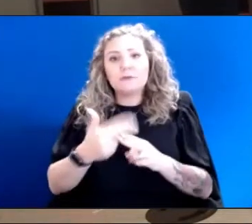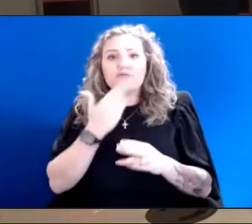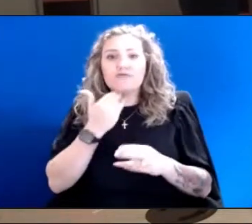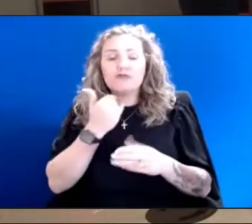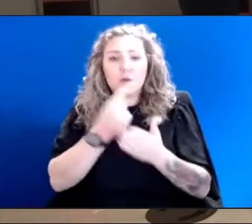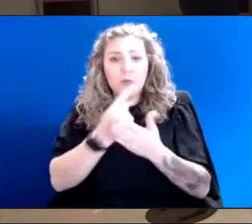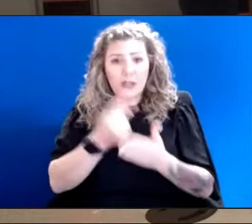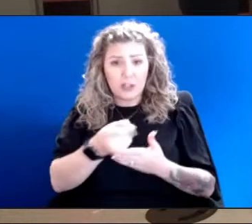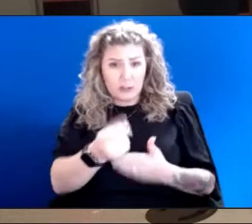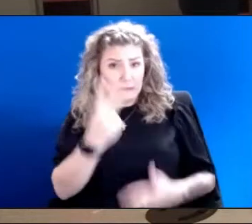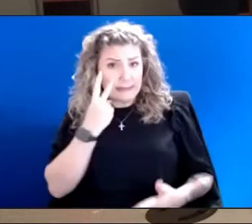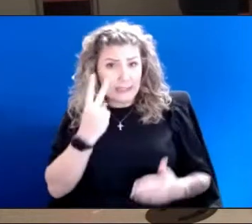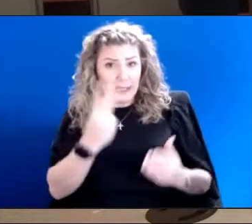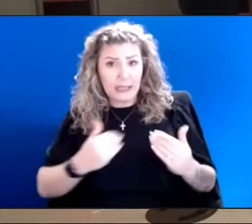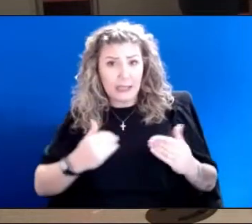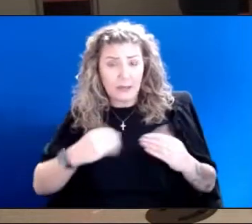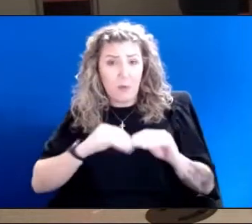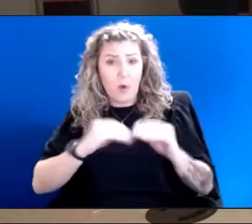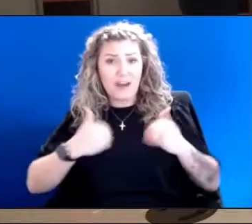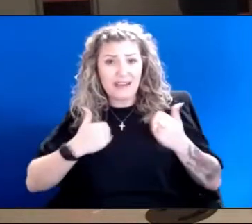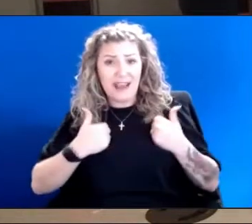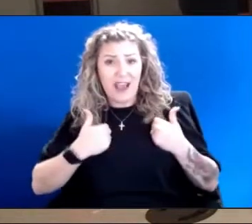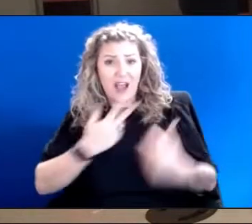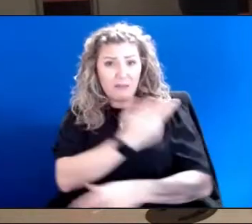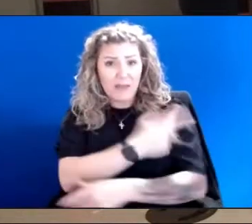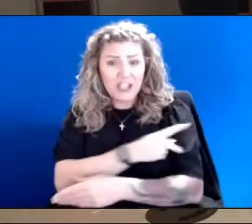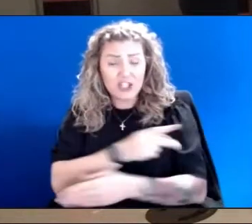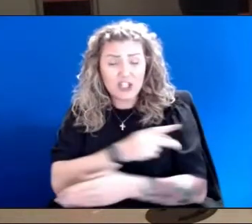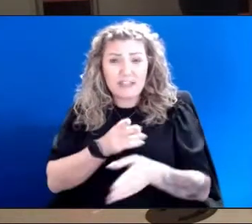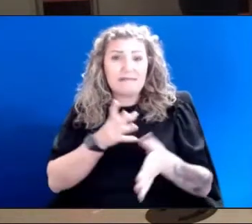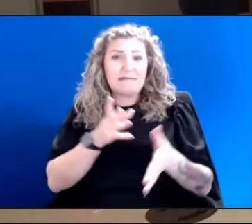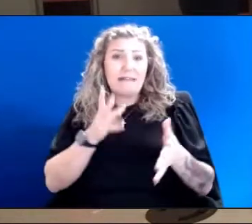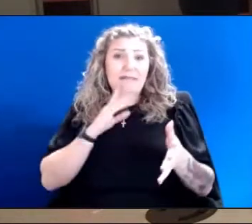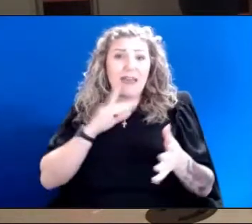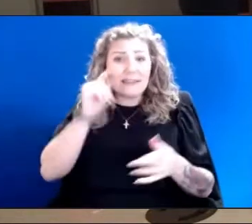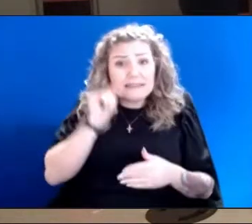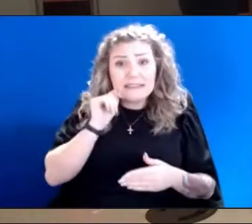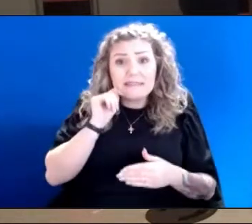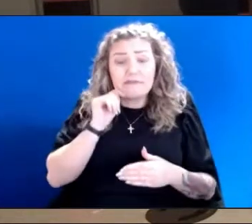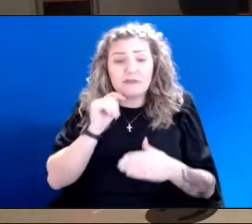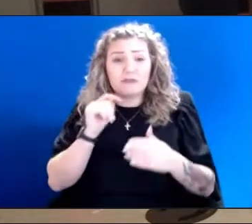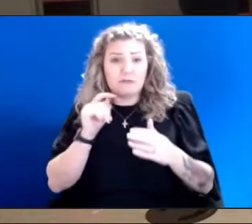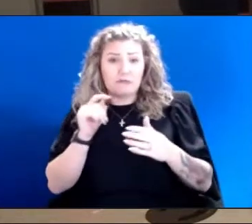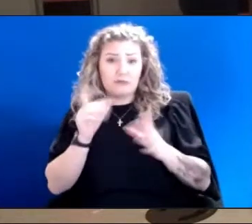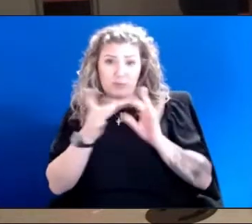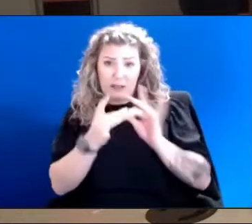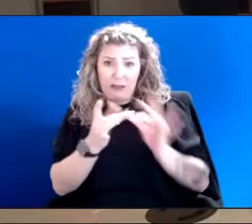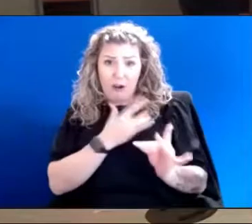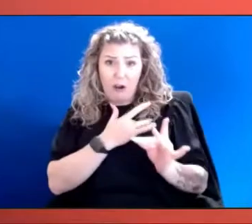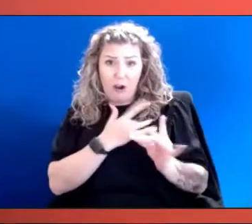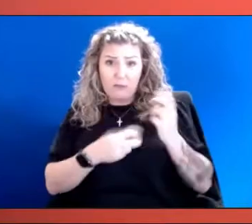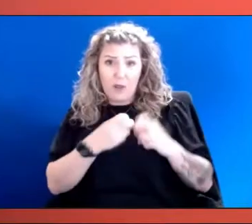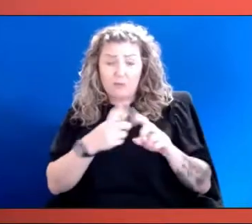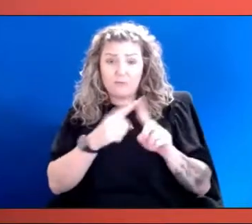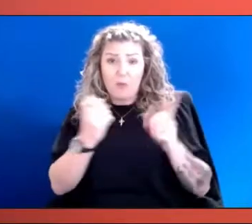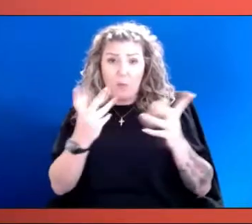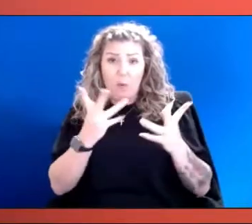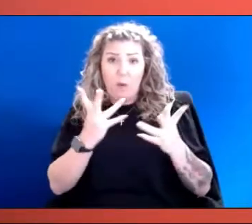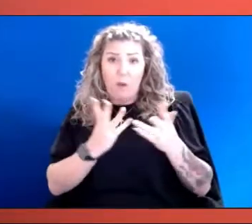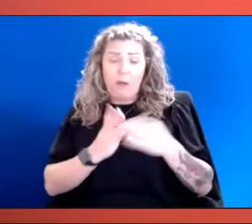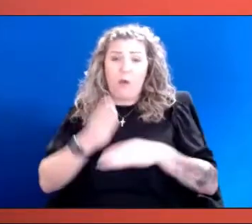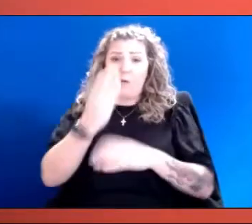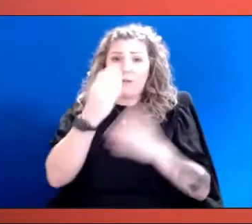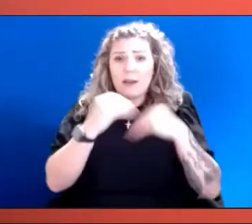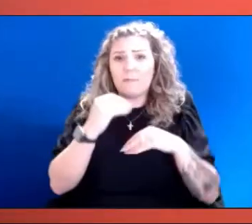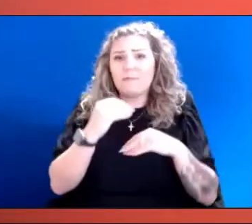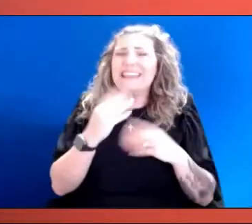patients, more patients that are minors or kids that have heart problems from overeating? Yeah, I don't know about minors or